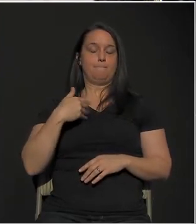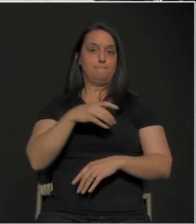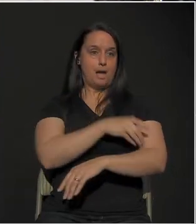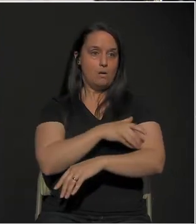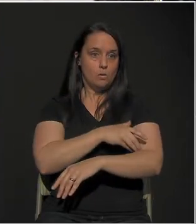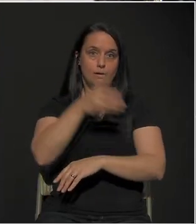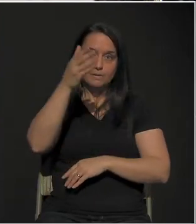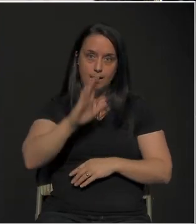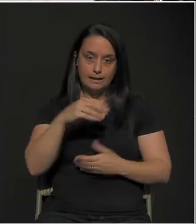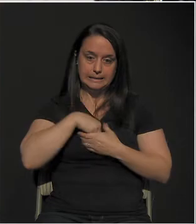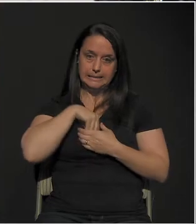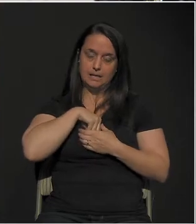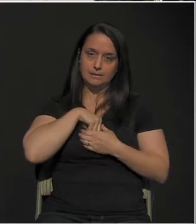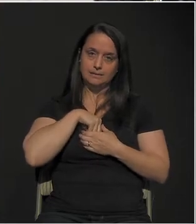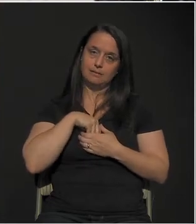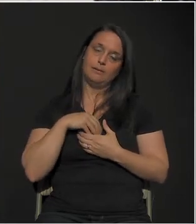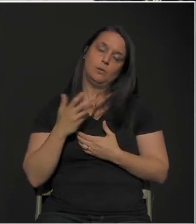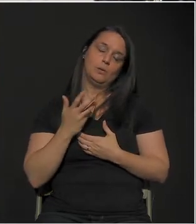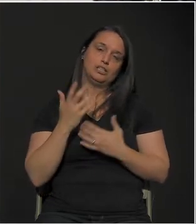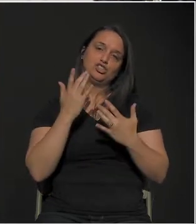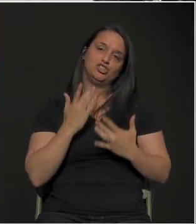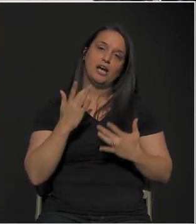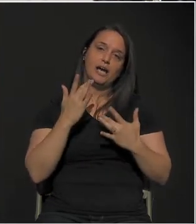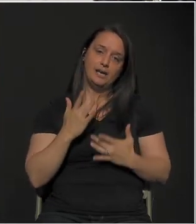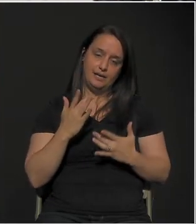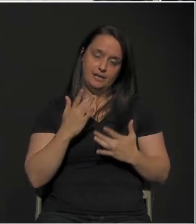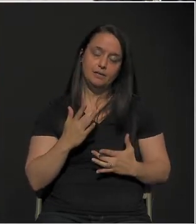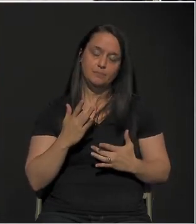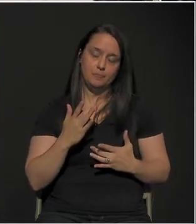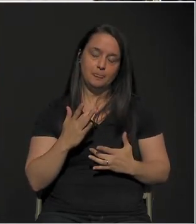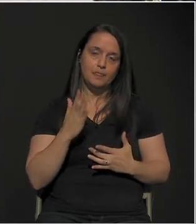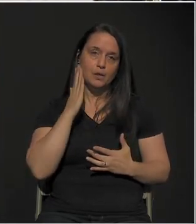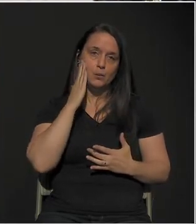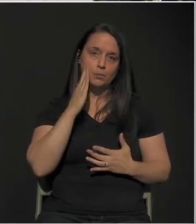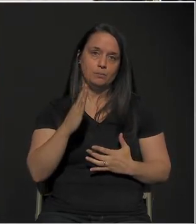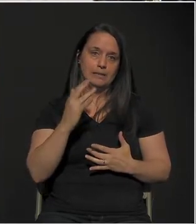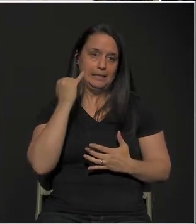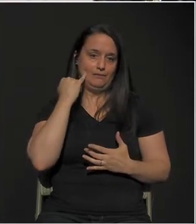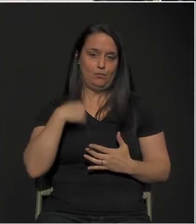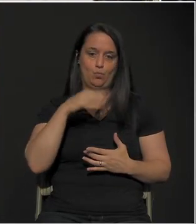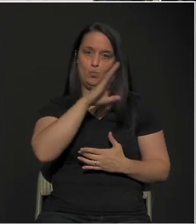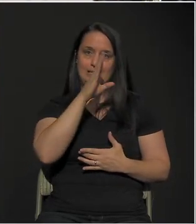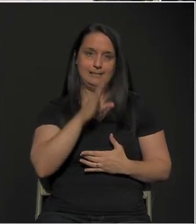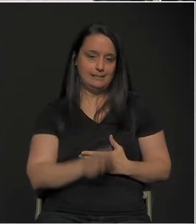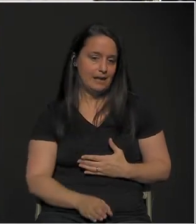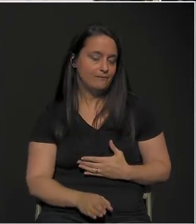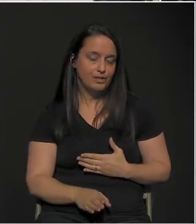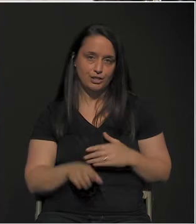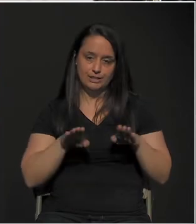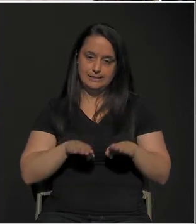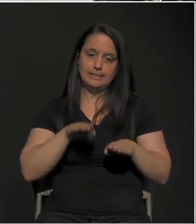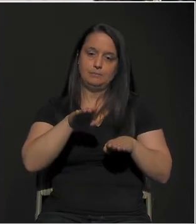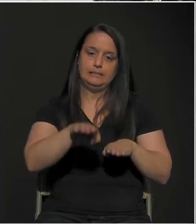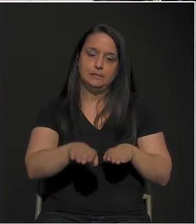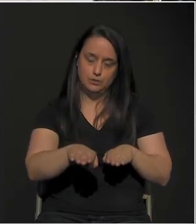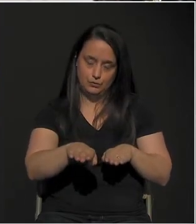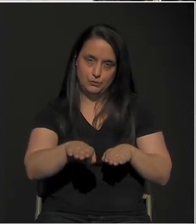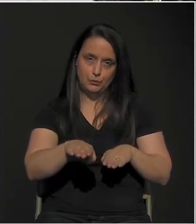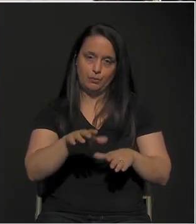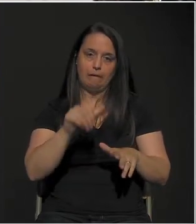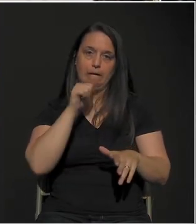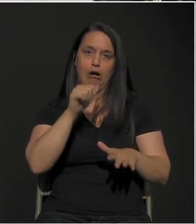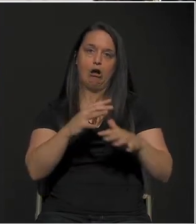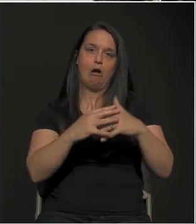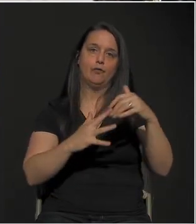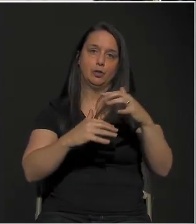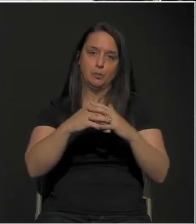be to never actually step into the suffering of sharing the gospel in this world and seeing